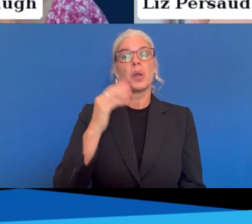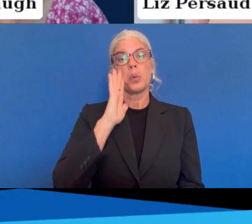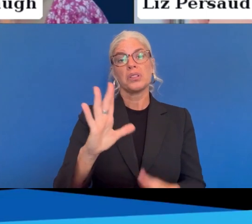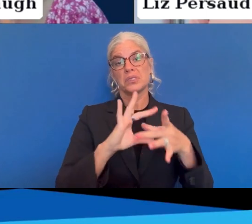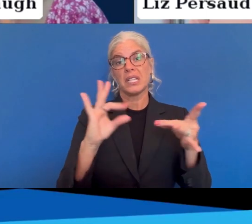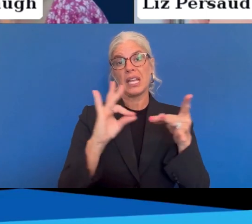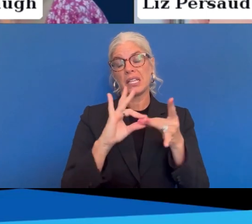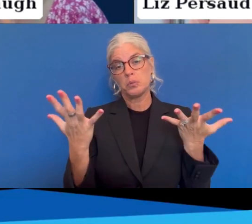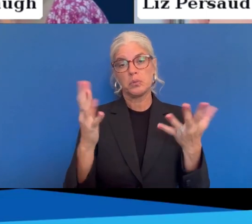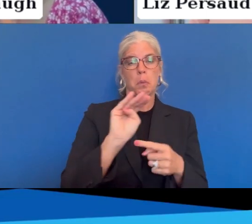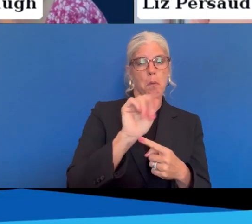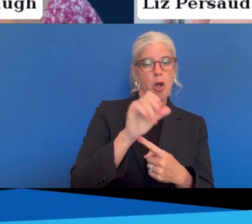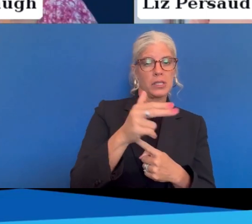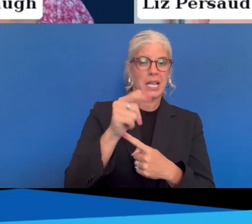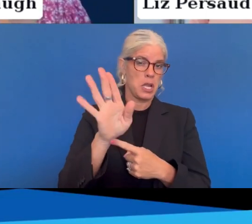April of